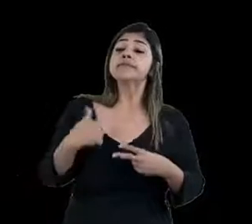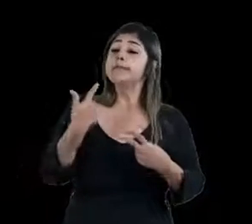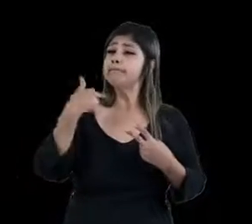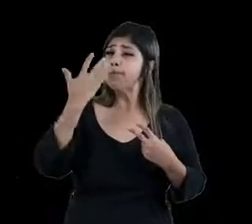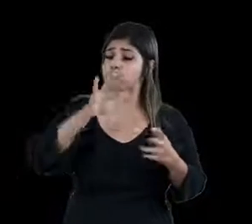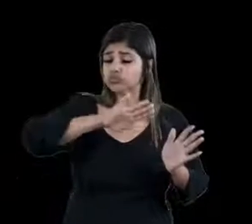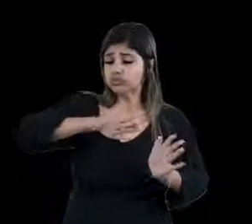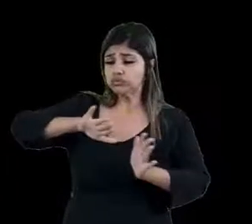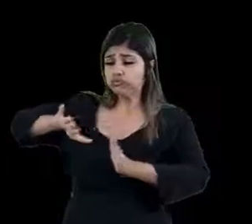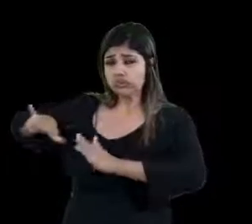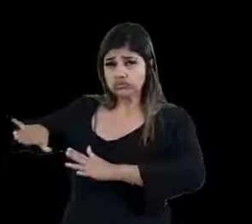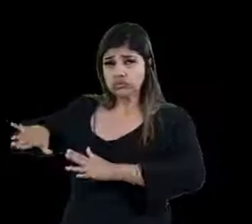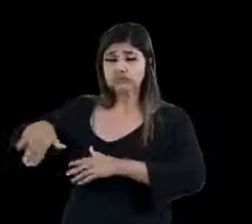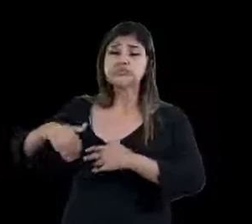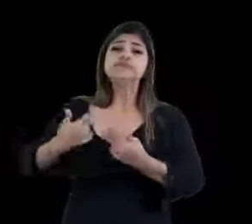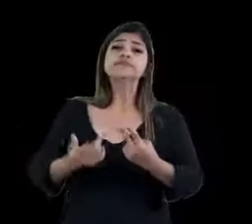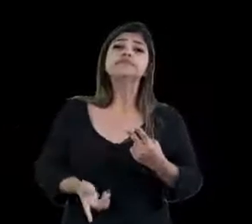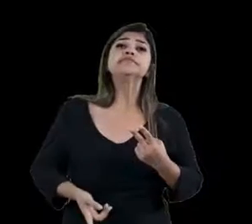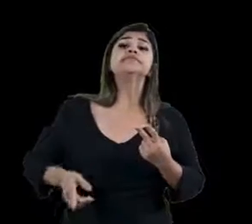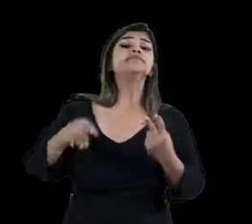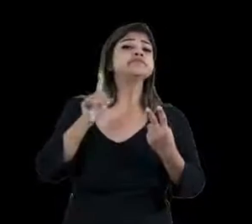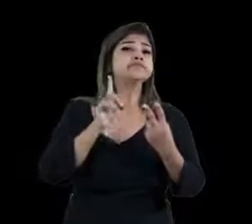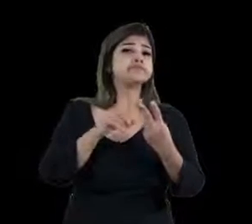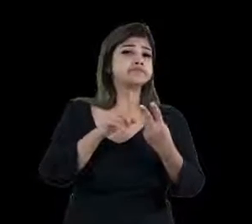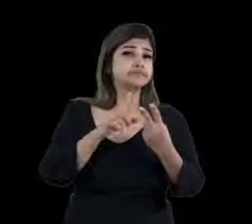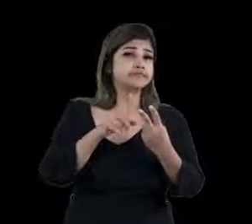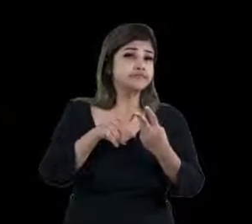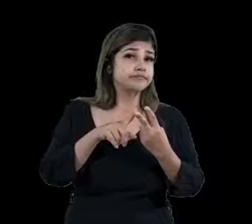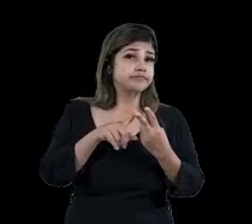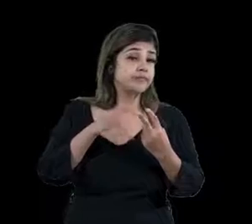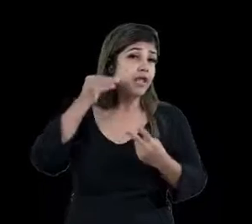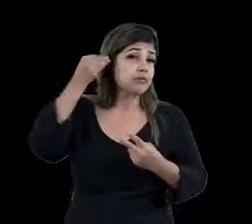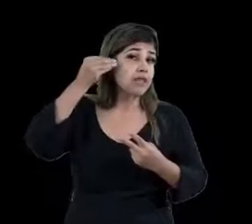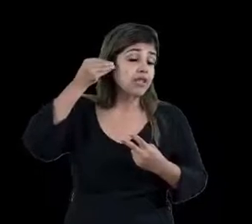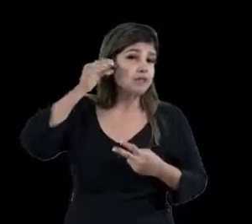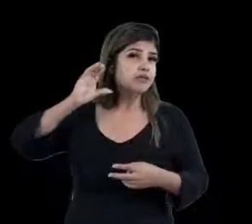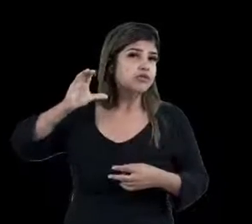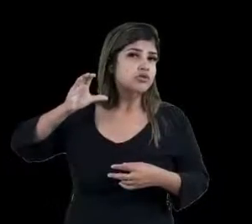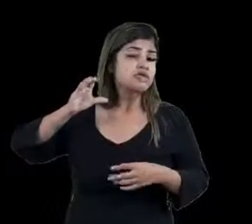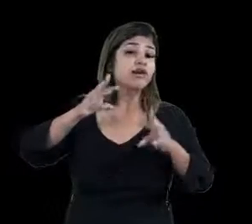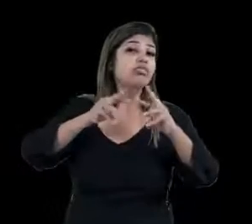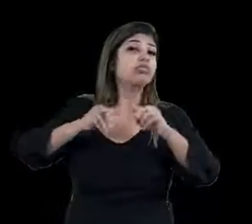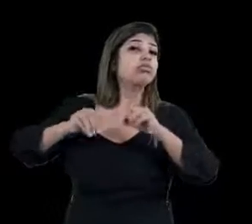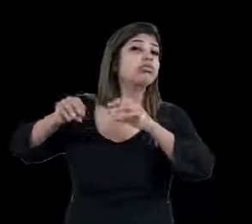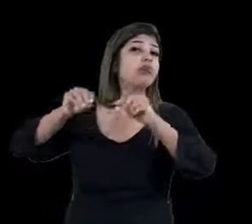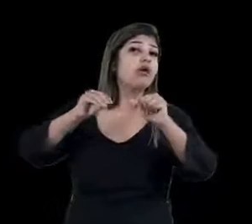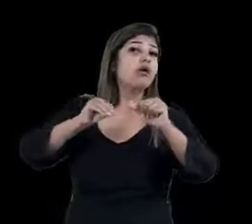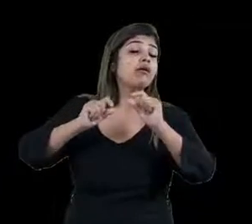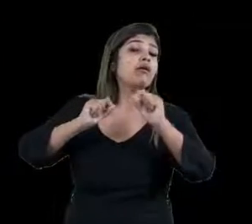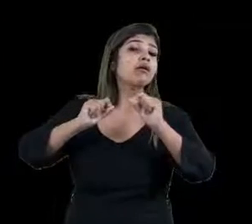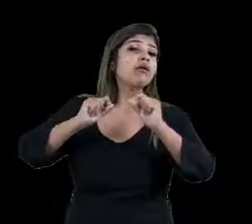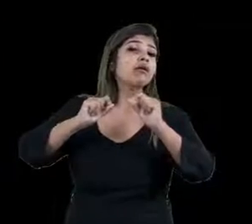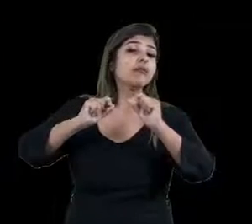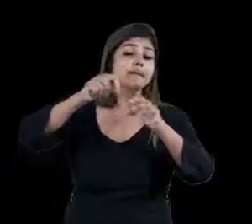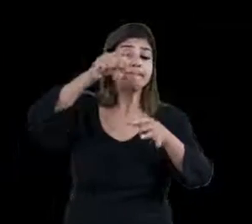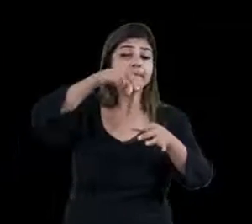pretty much our experience with water. So after the water experience, we moved to the earth experience